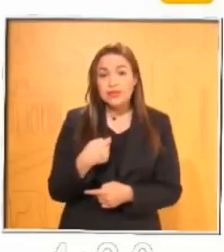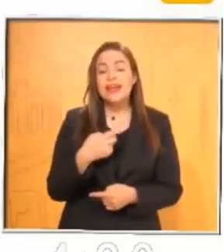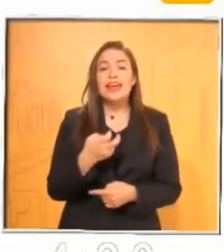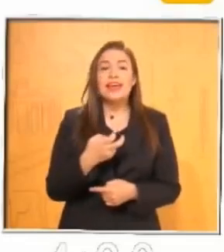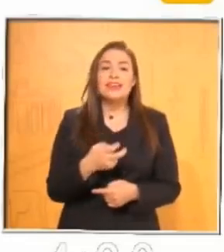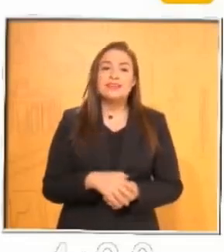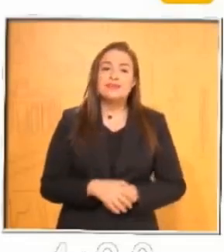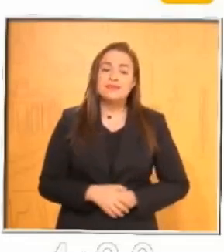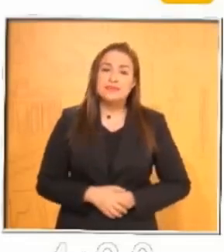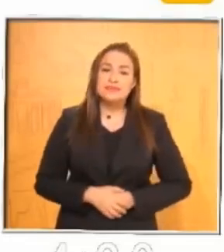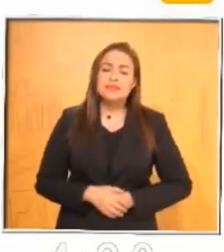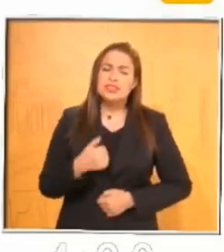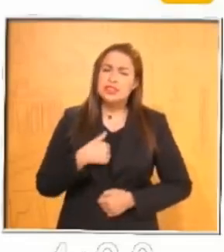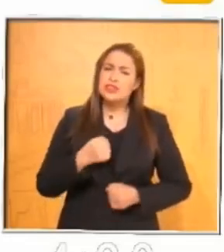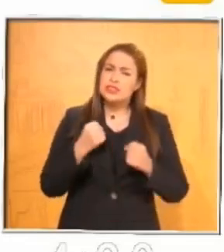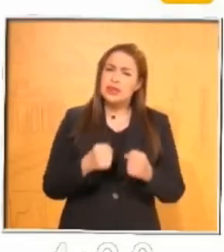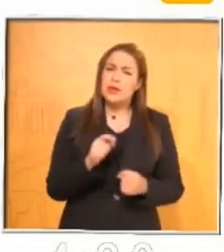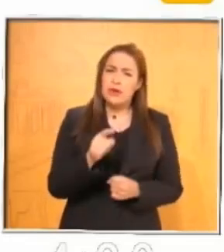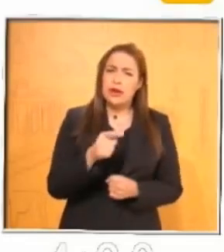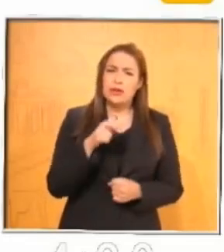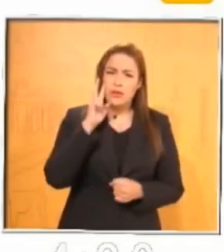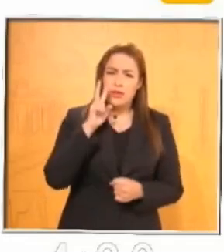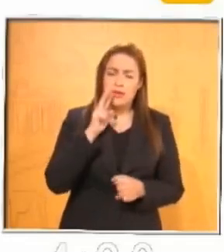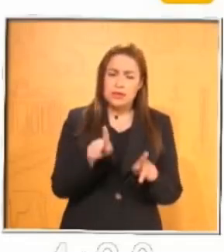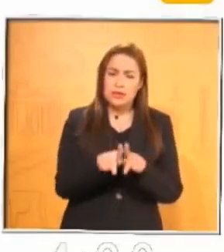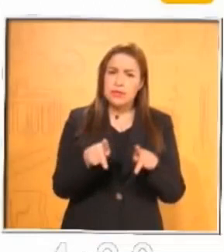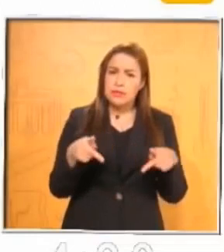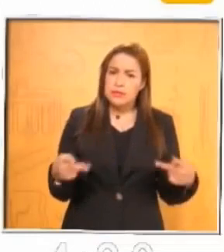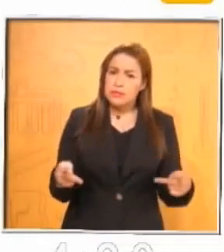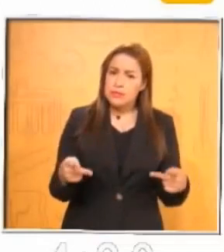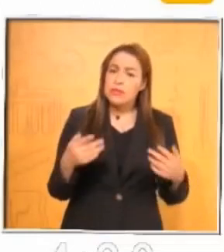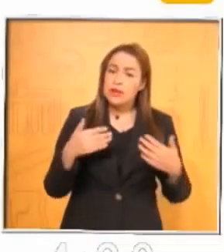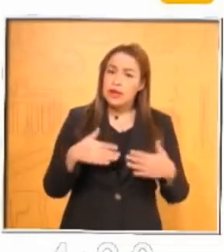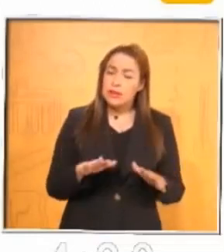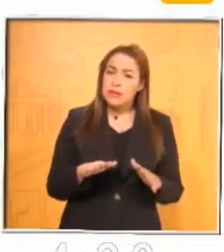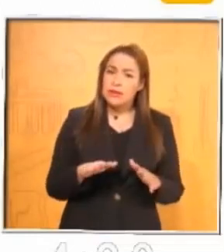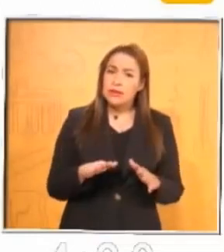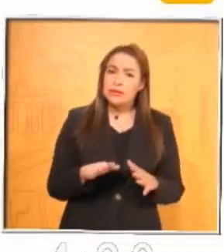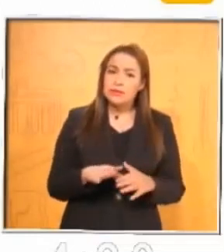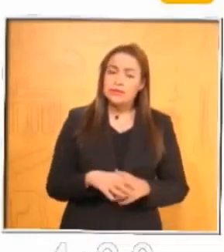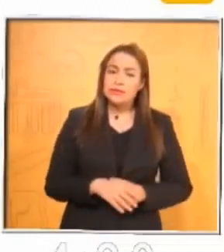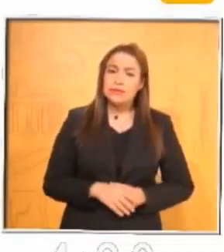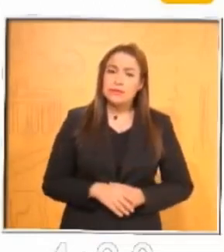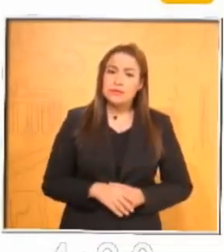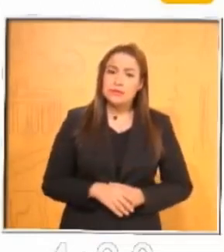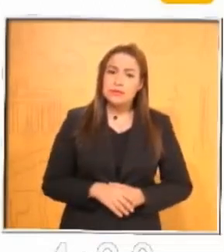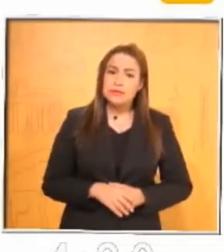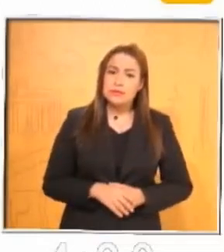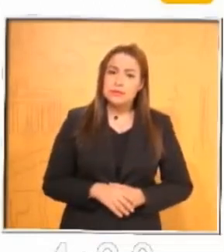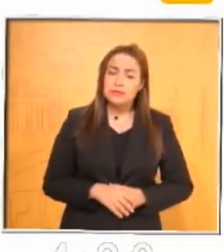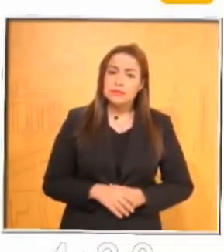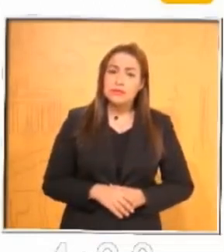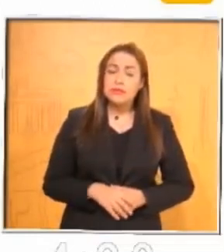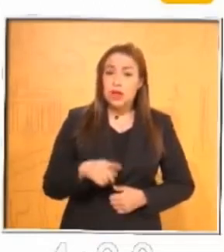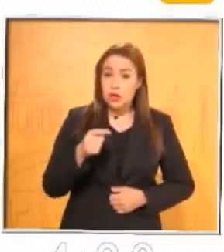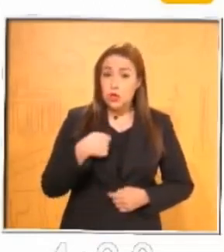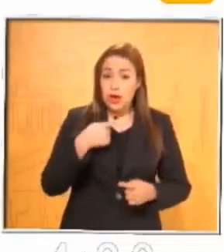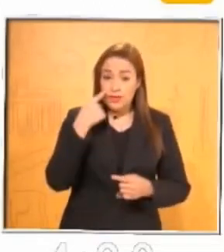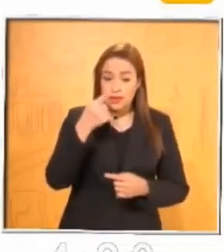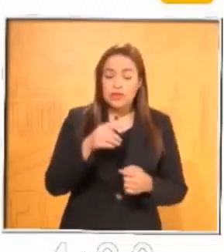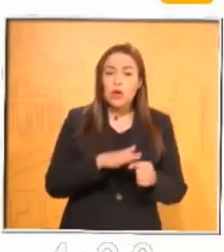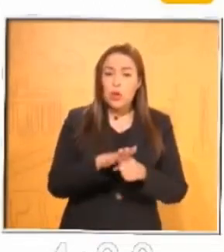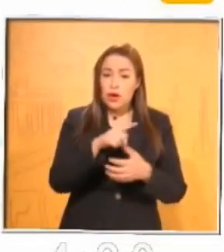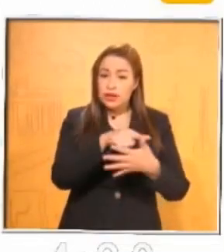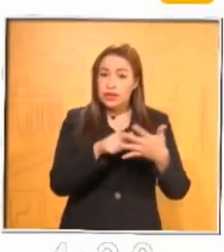that you can find it in a newspaper. Maybe your parents have read this kind of comic. Ask